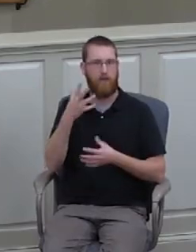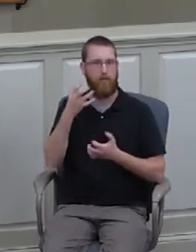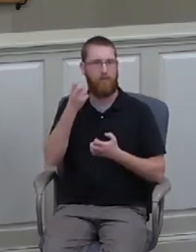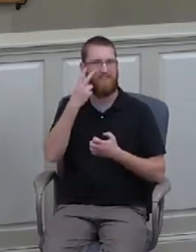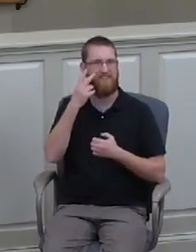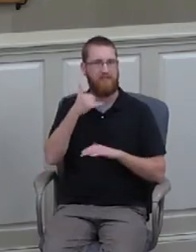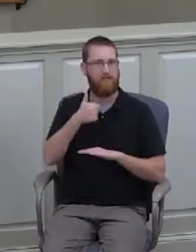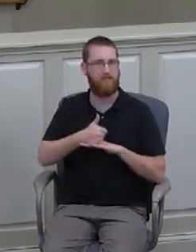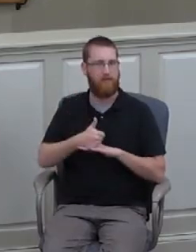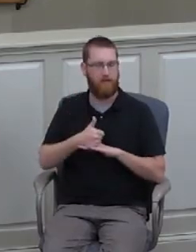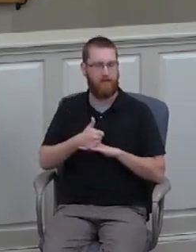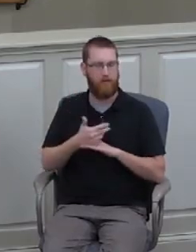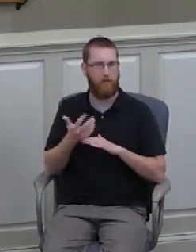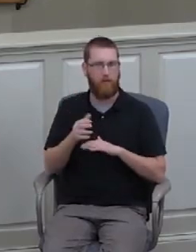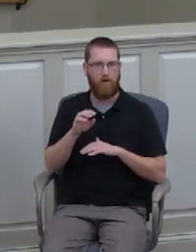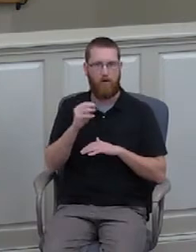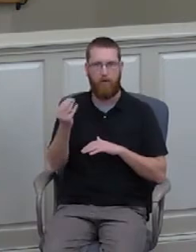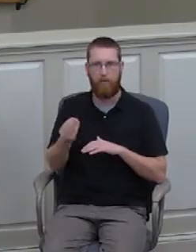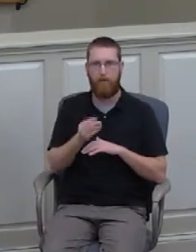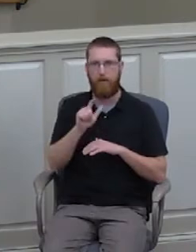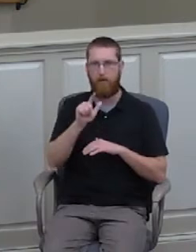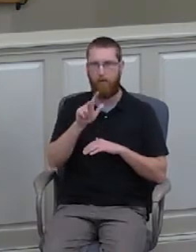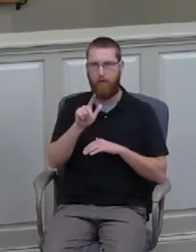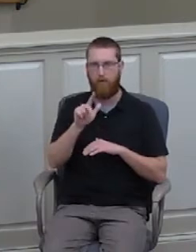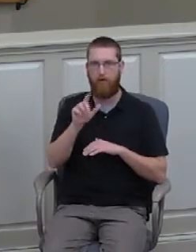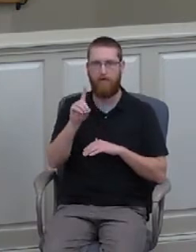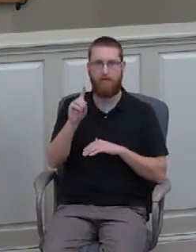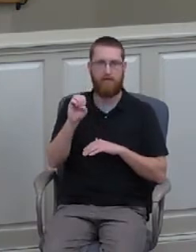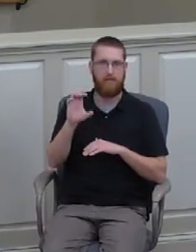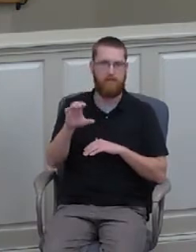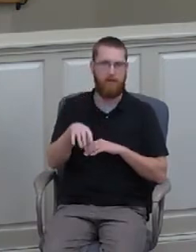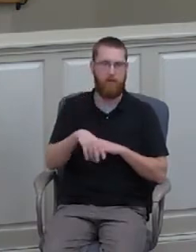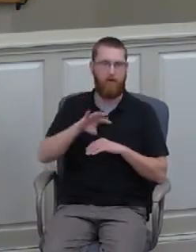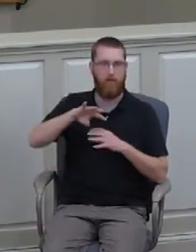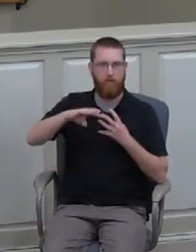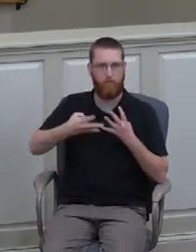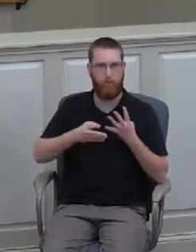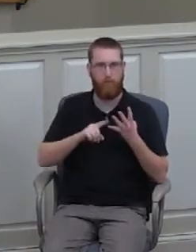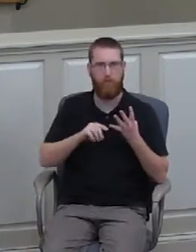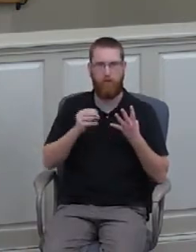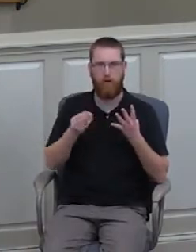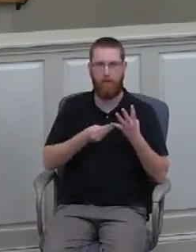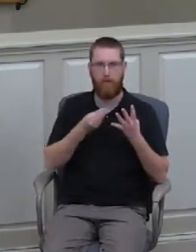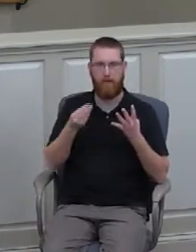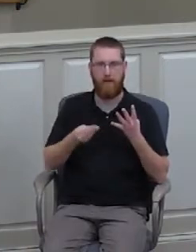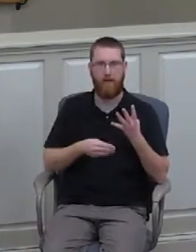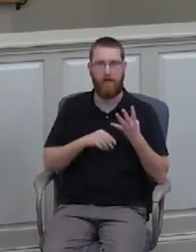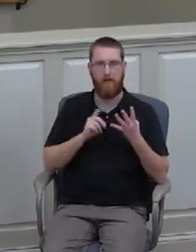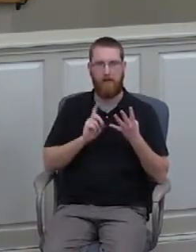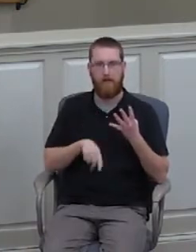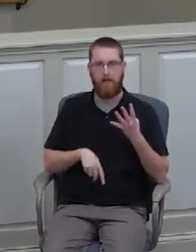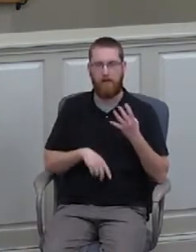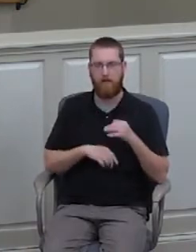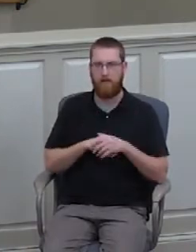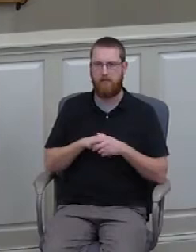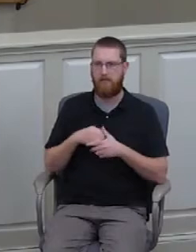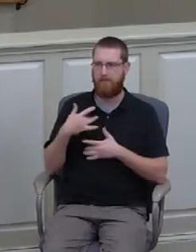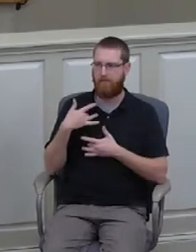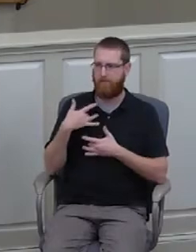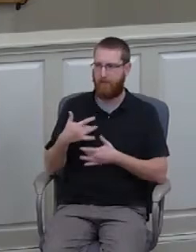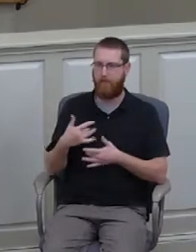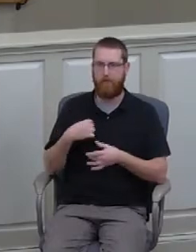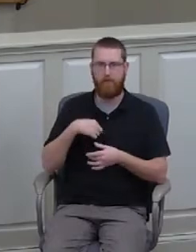is Monday, the 23rd of December. It's the 4th Monday in the month of December, and normally we